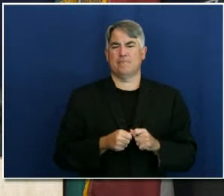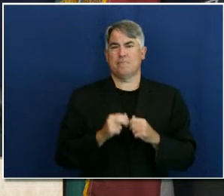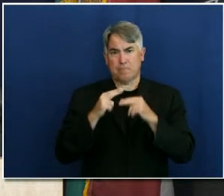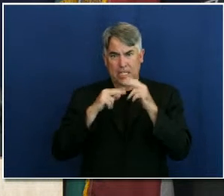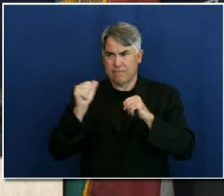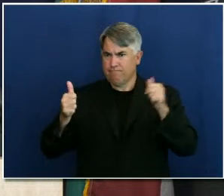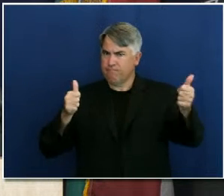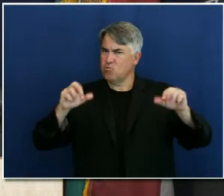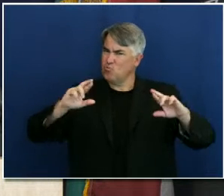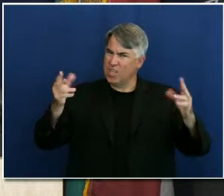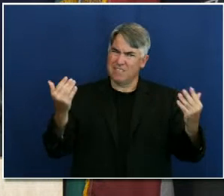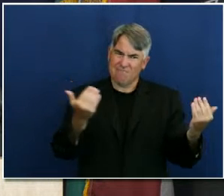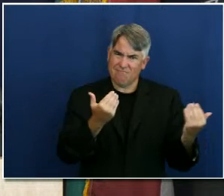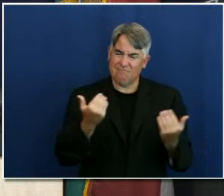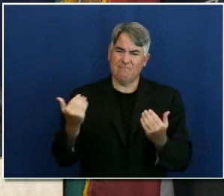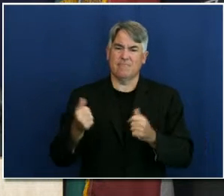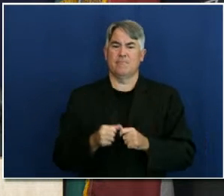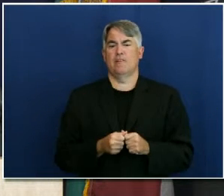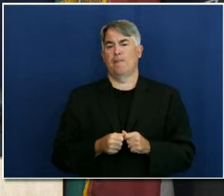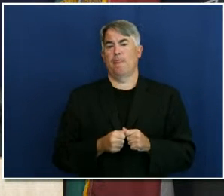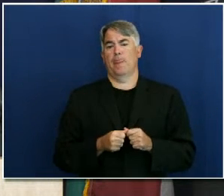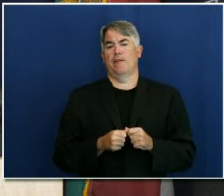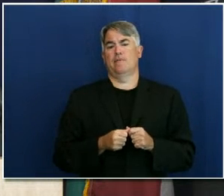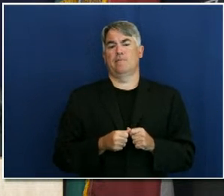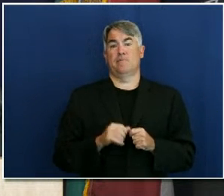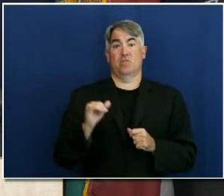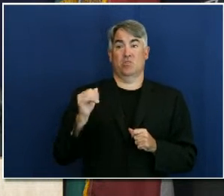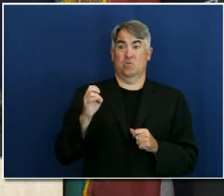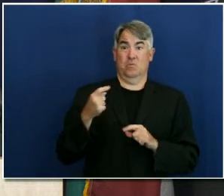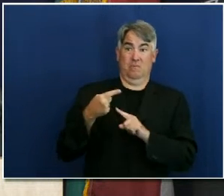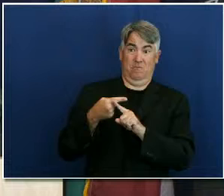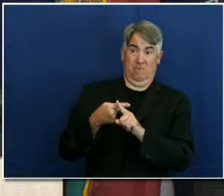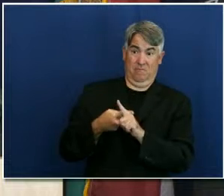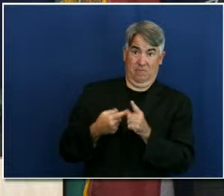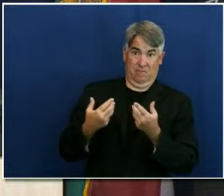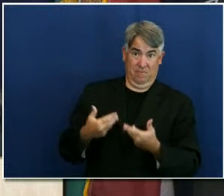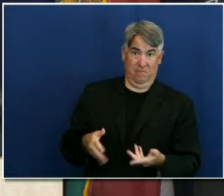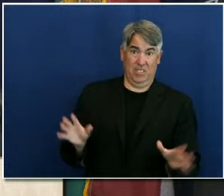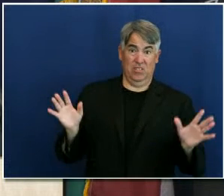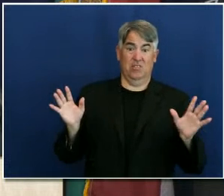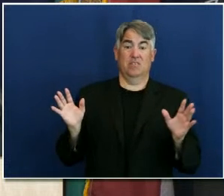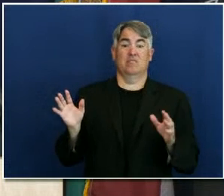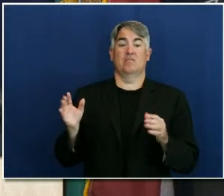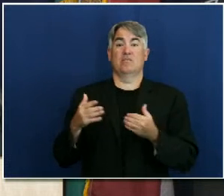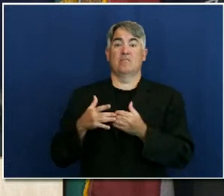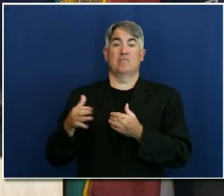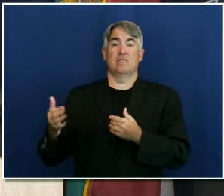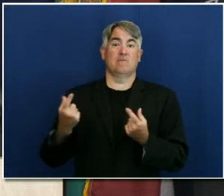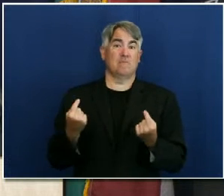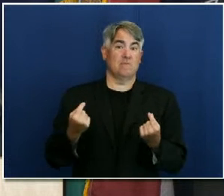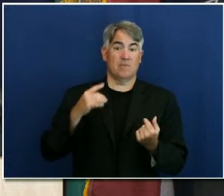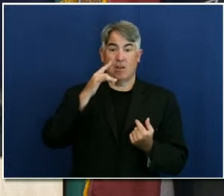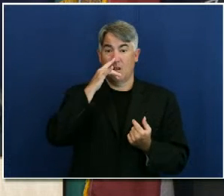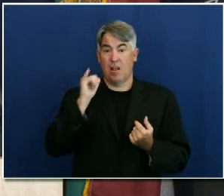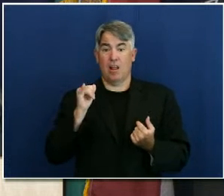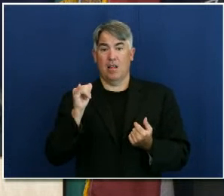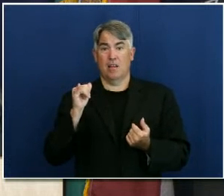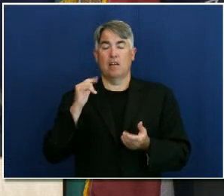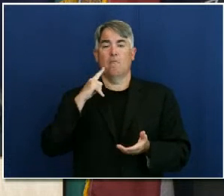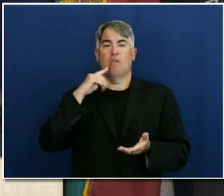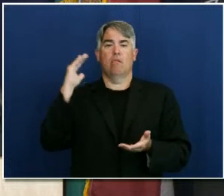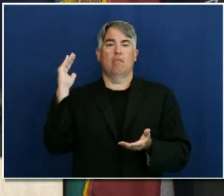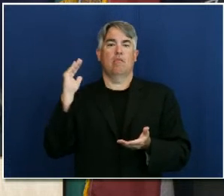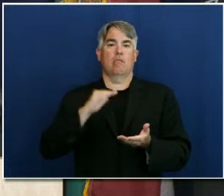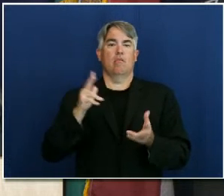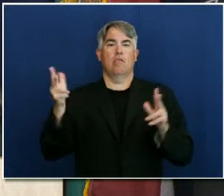beyond June, we will begin scaling back a lot of these vaccination efforts. Vaccine will still be available at hundreds of locations throughout San